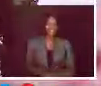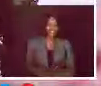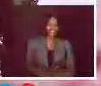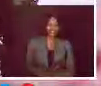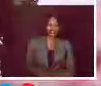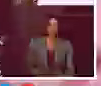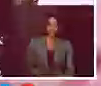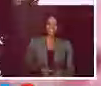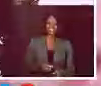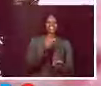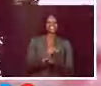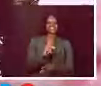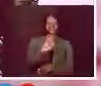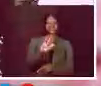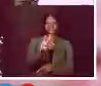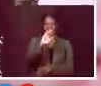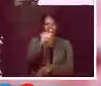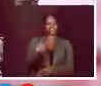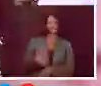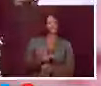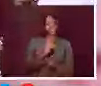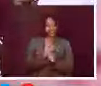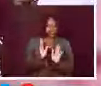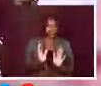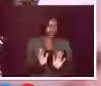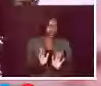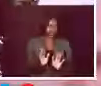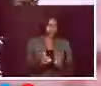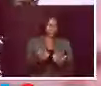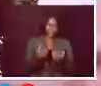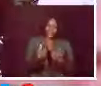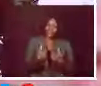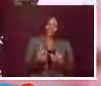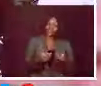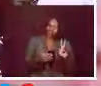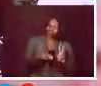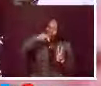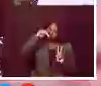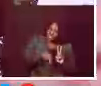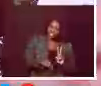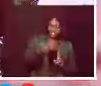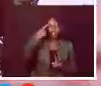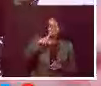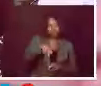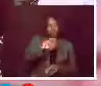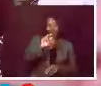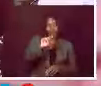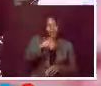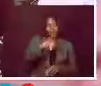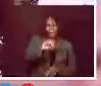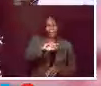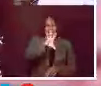let us maintain our 32%. Let us have the 2 for Pan-Africa,